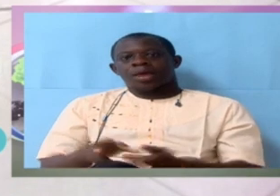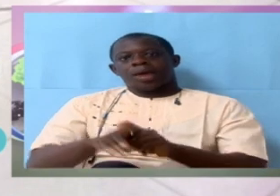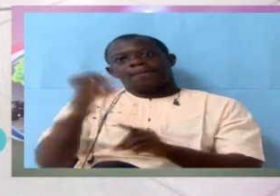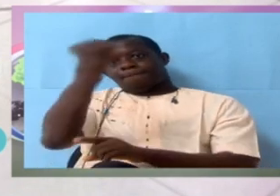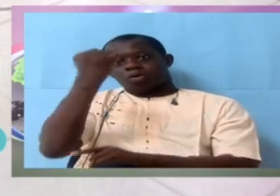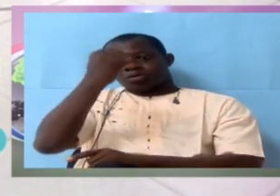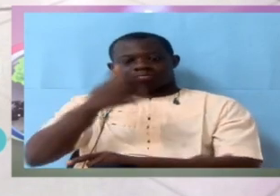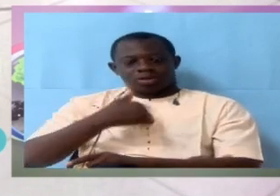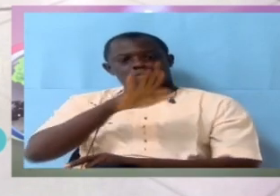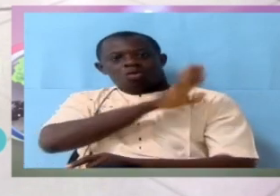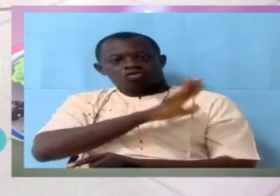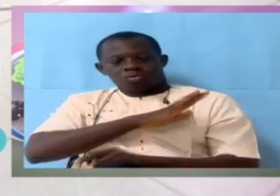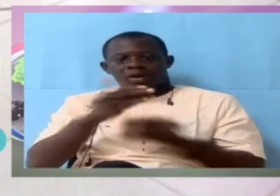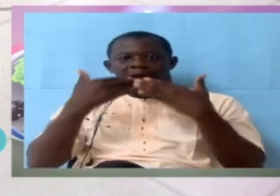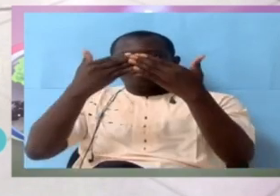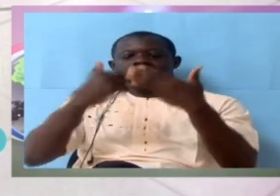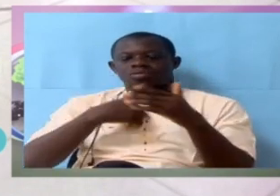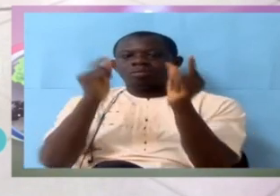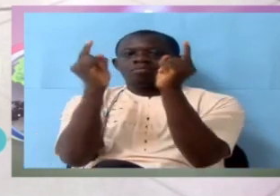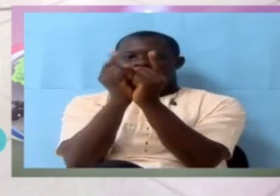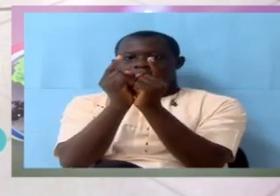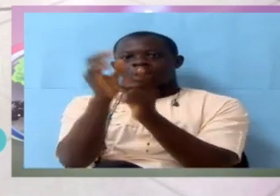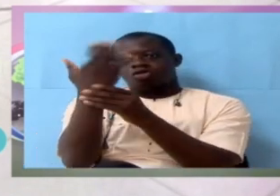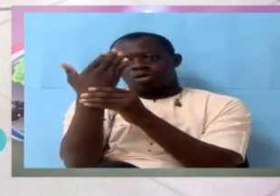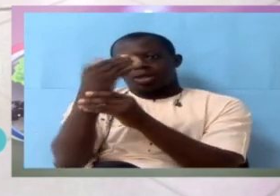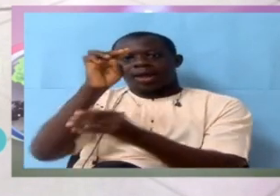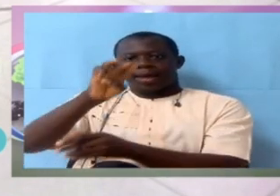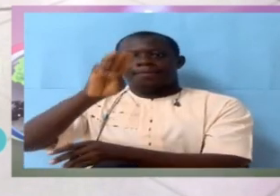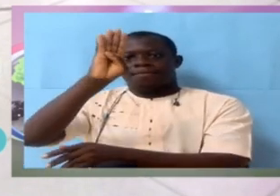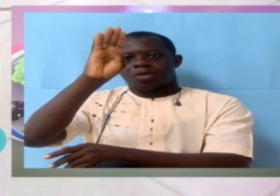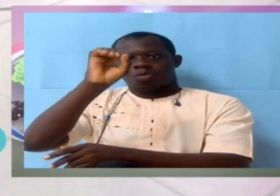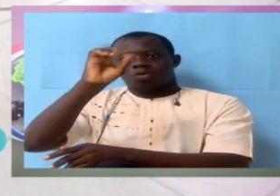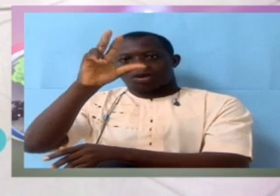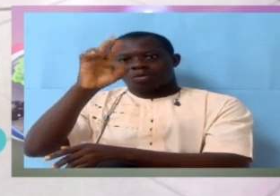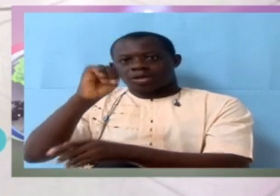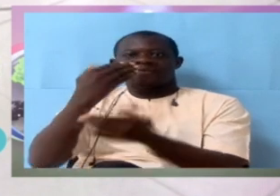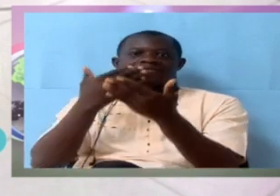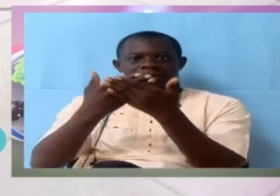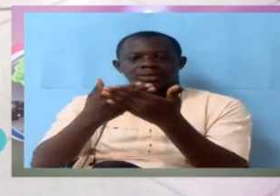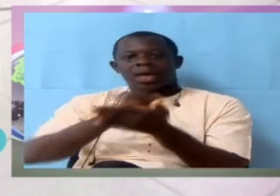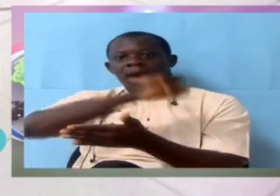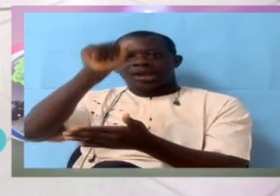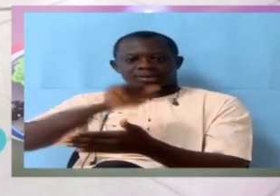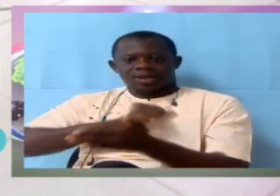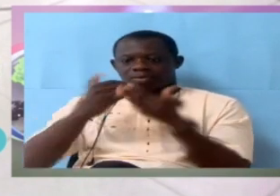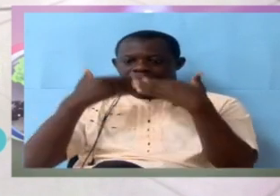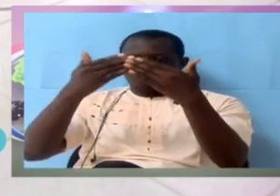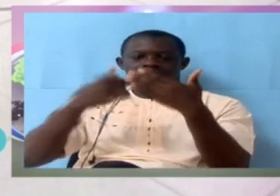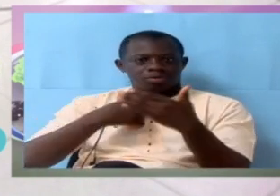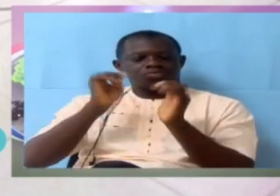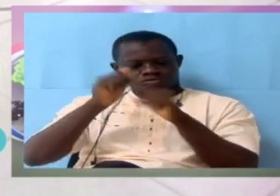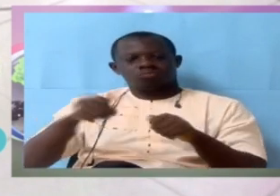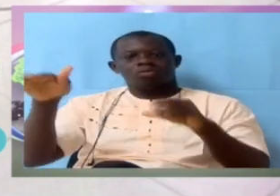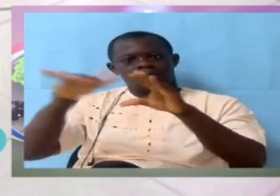because I also informed him that I had already met with Dr. Mbow and we chatted, and he told me that I will be able to be enrolled into that